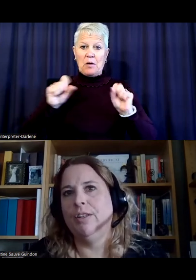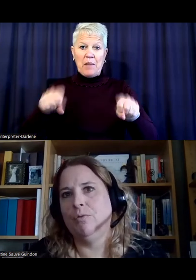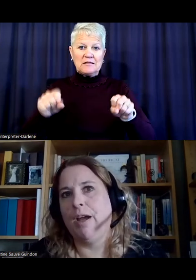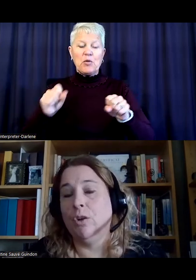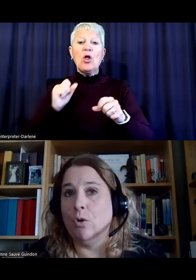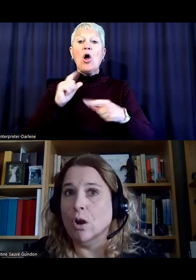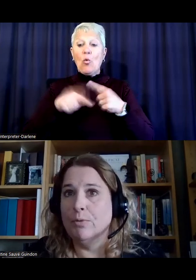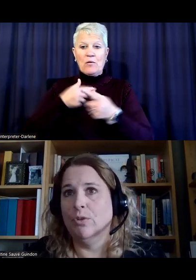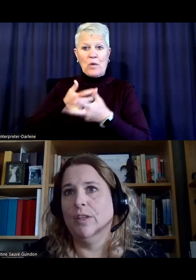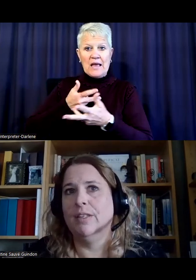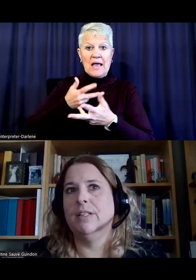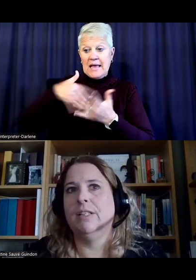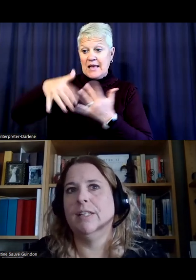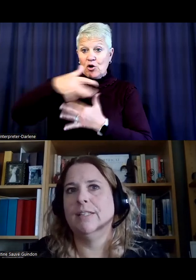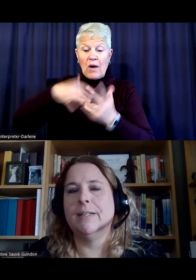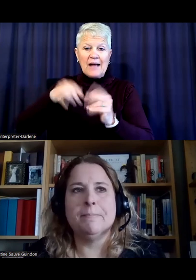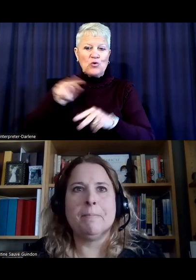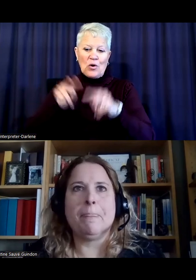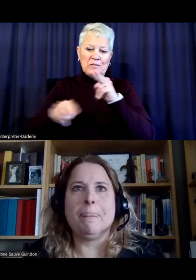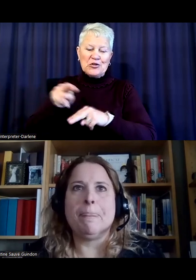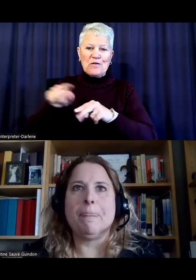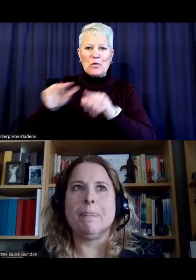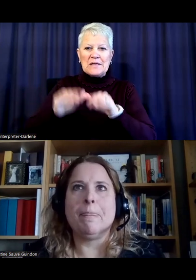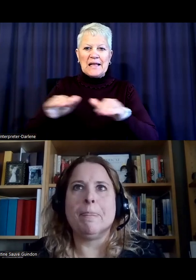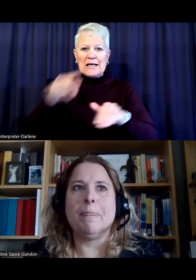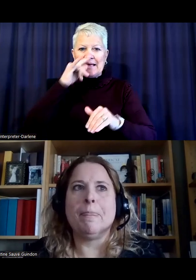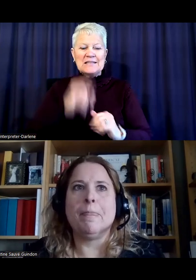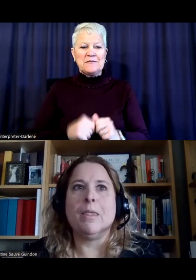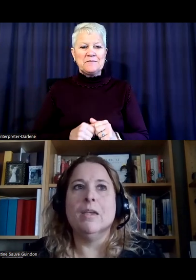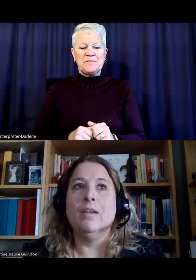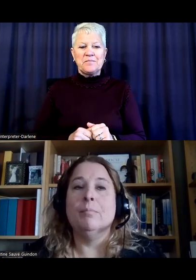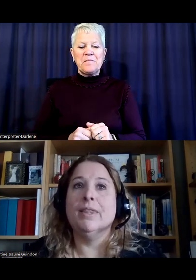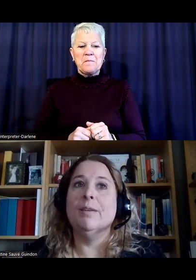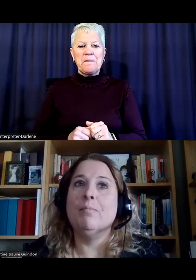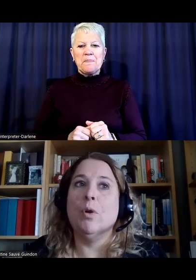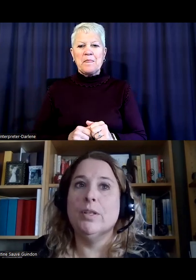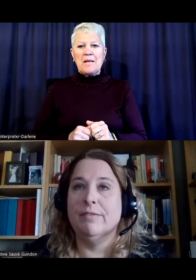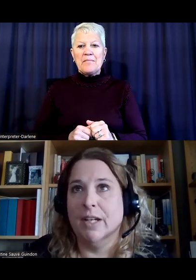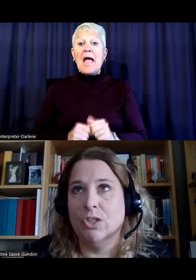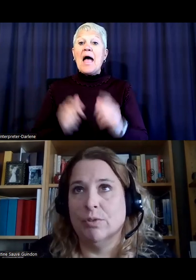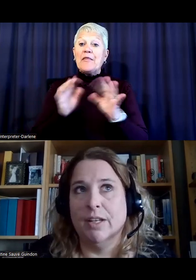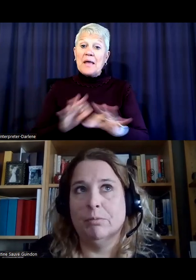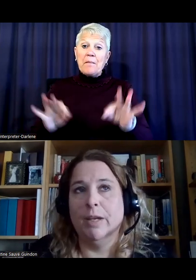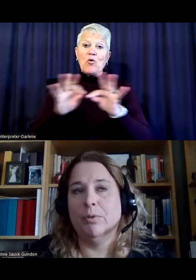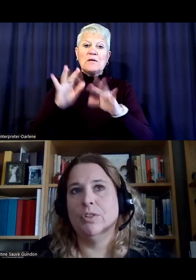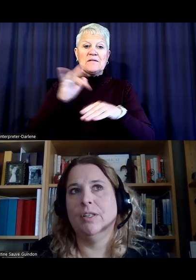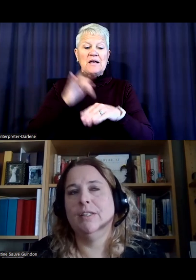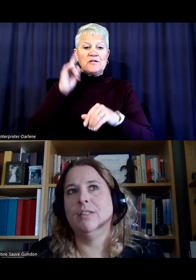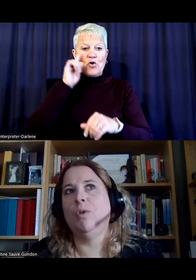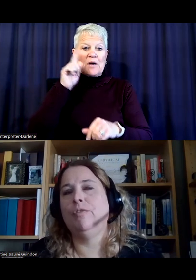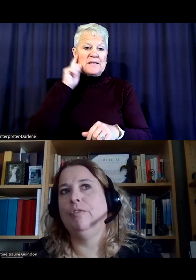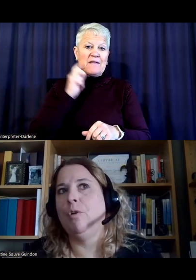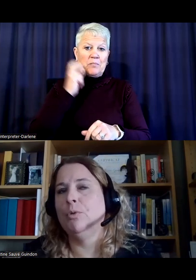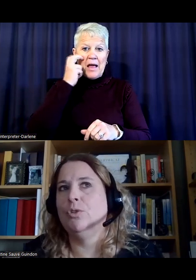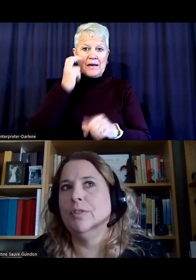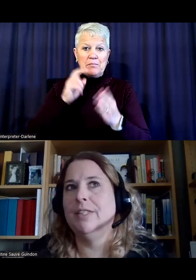are interacting or observing these little kids. by the importance of touch to a deafblind person. This is